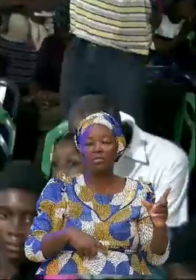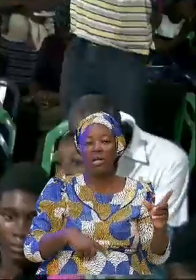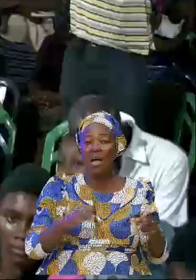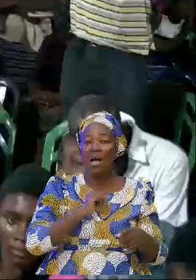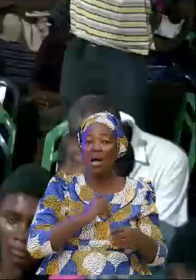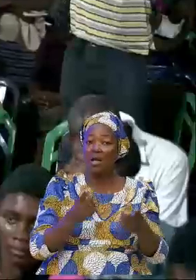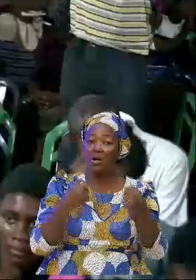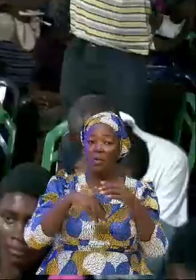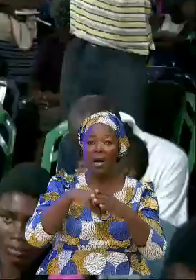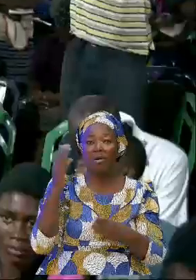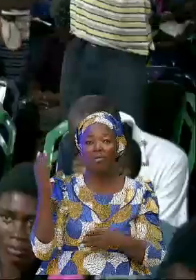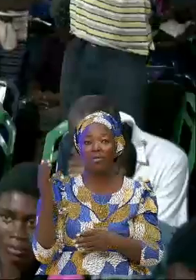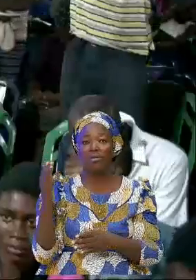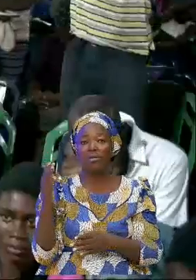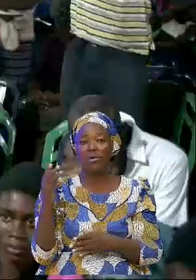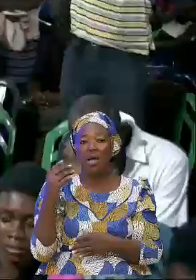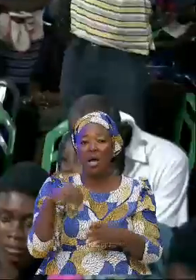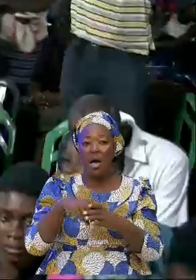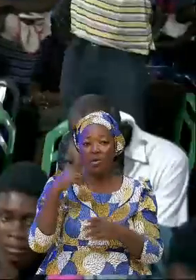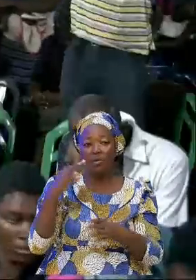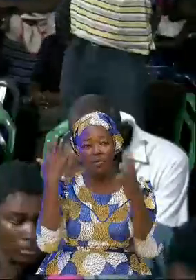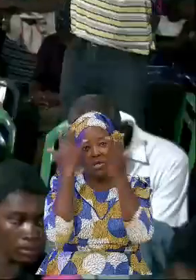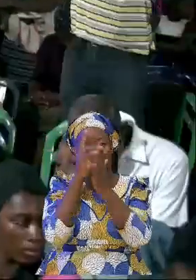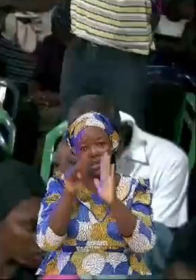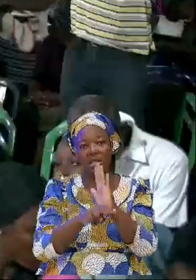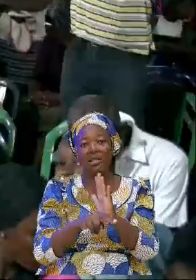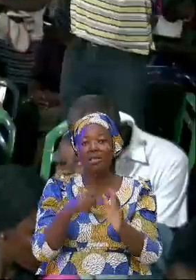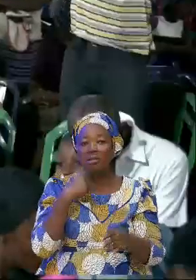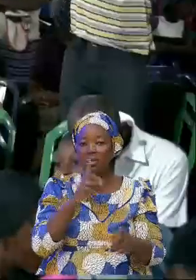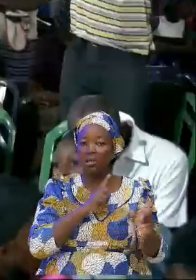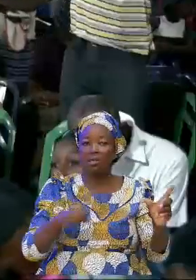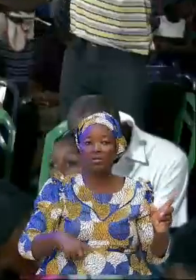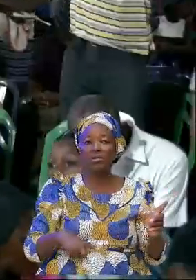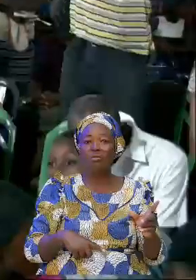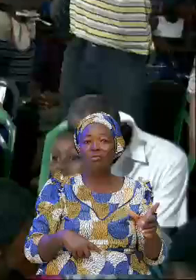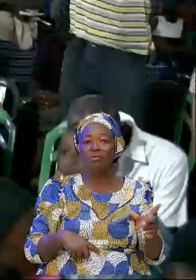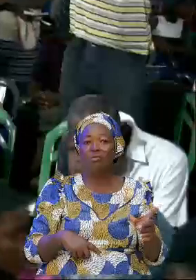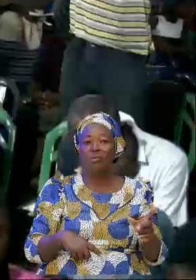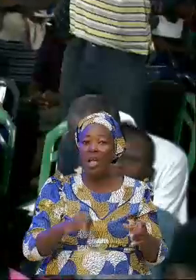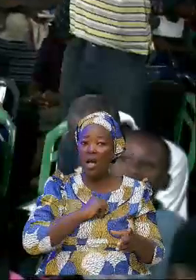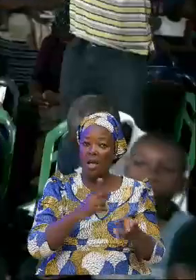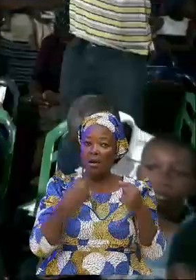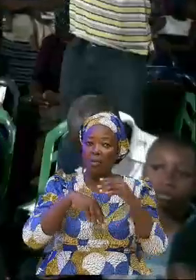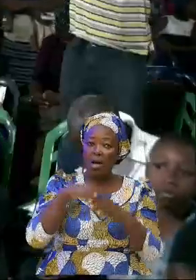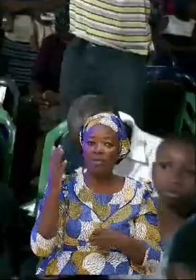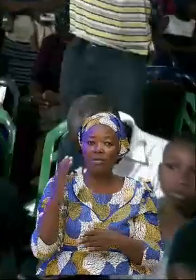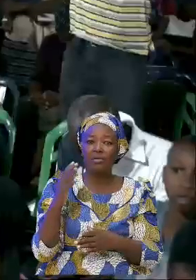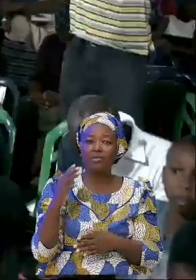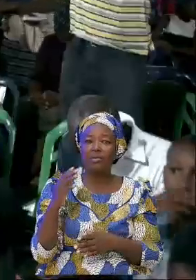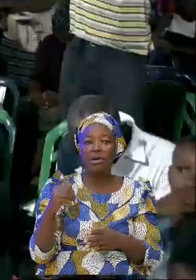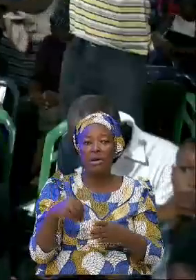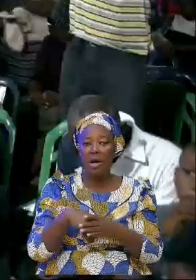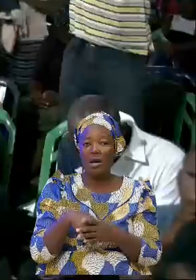out of my sin. Tell the Lord, I come out of darkness. Tell the